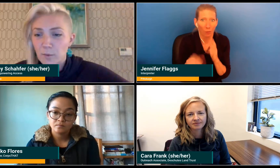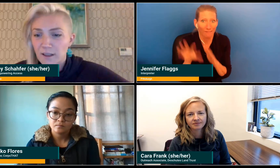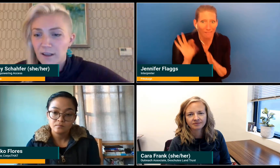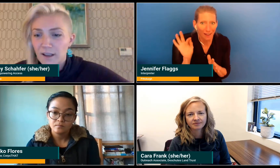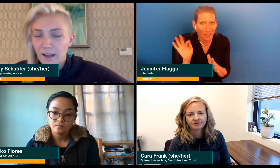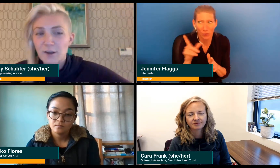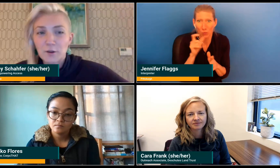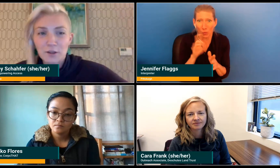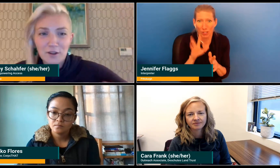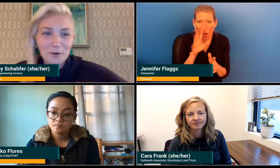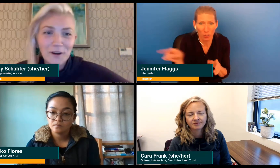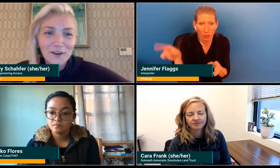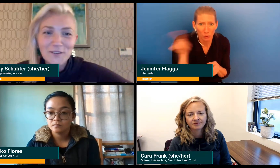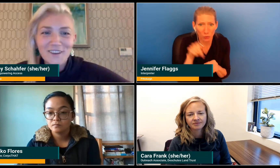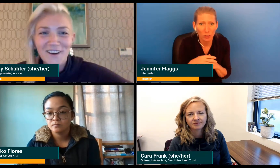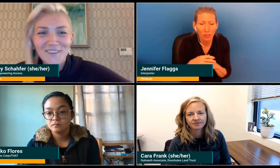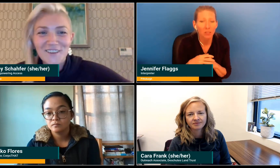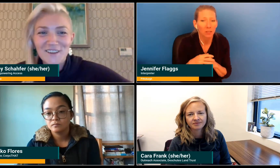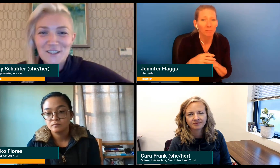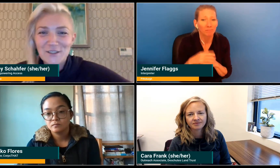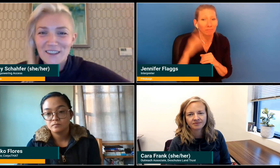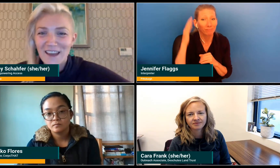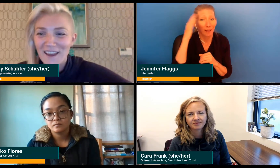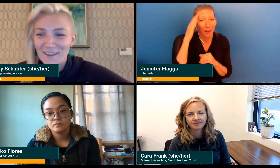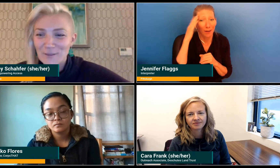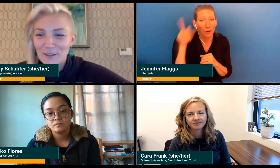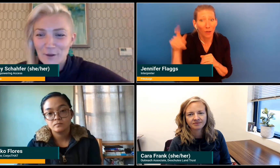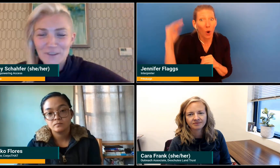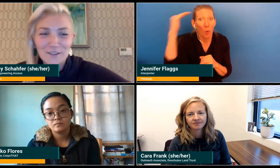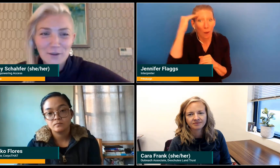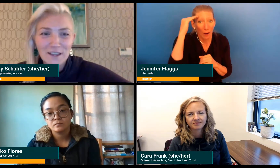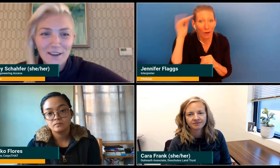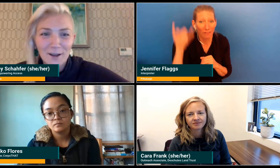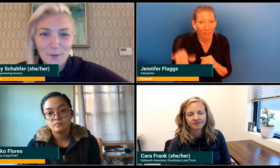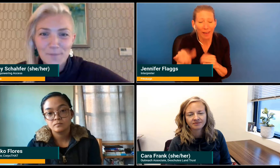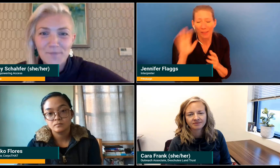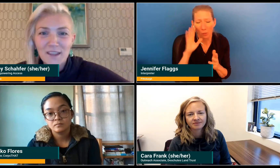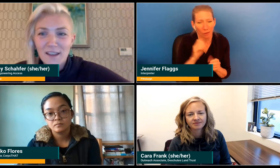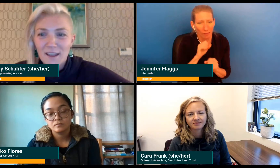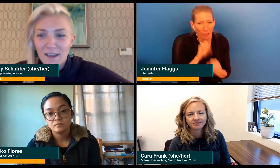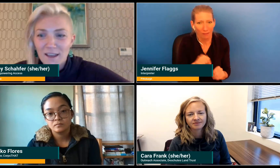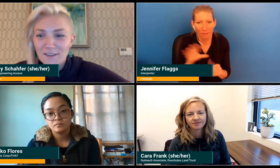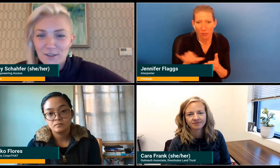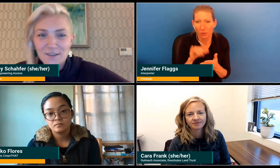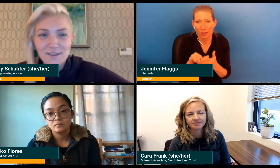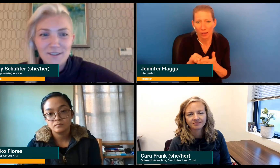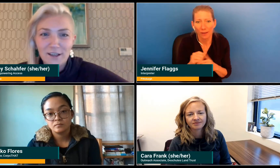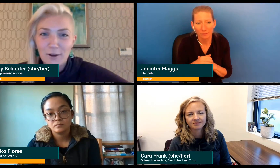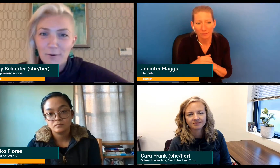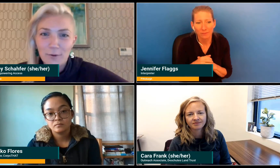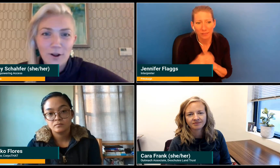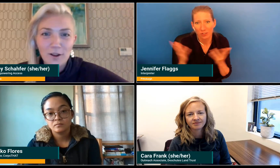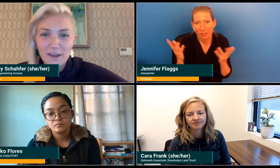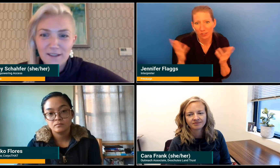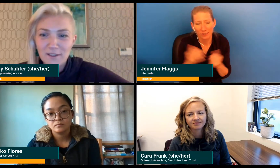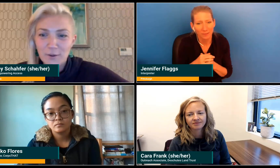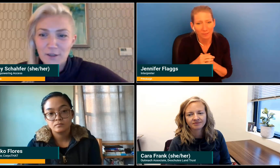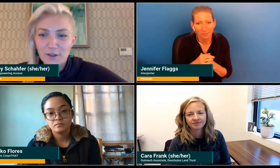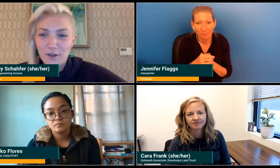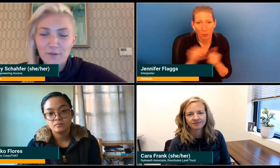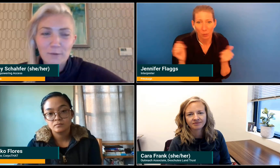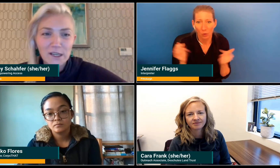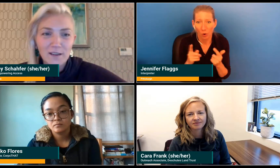to about it. I know that they're aware of doing that and would love to do it. It's just, we're all in